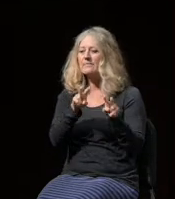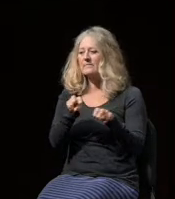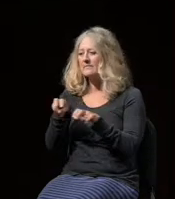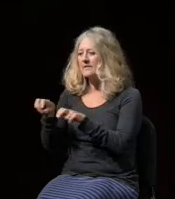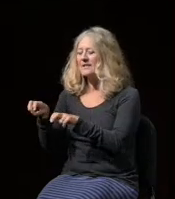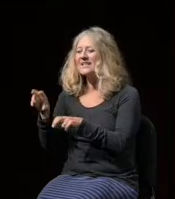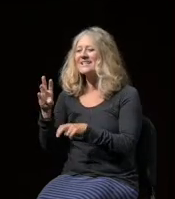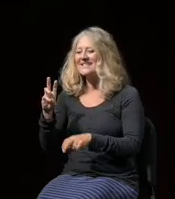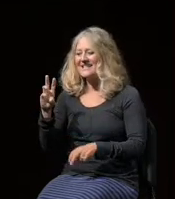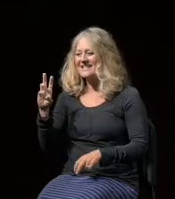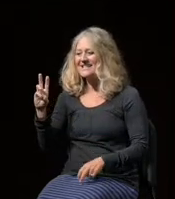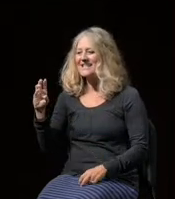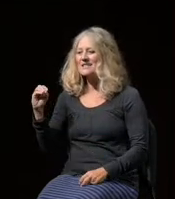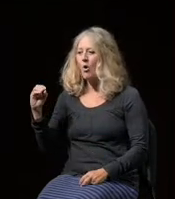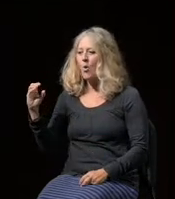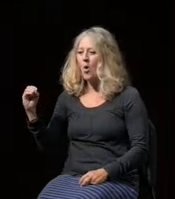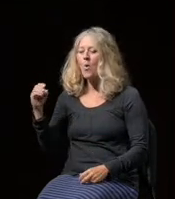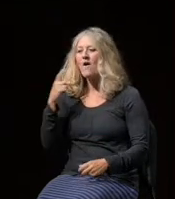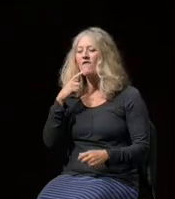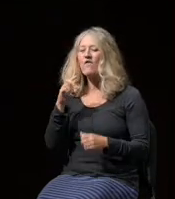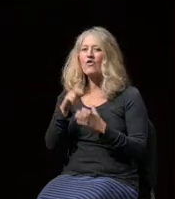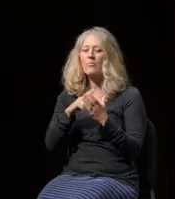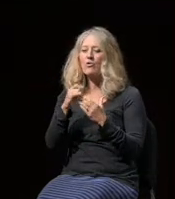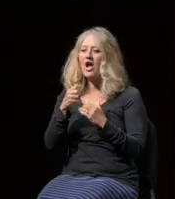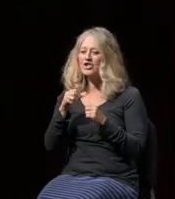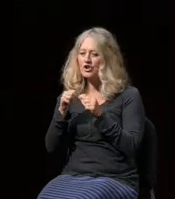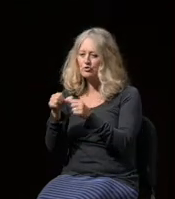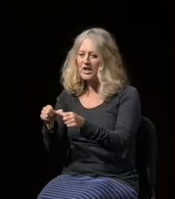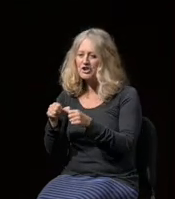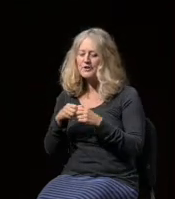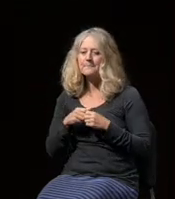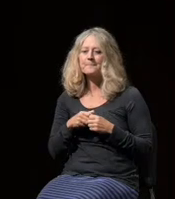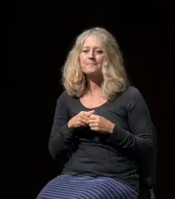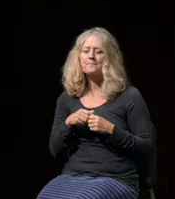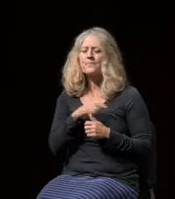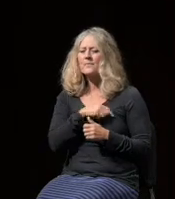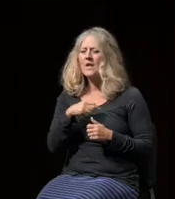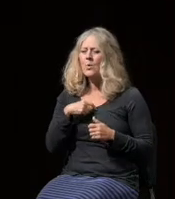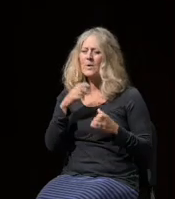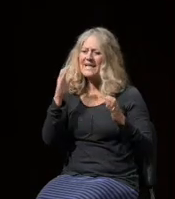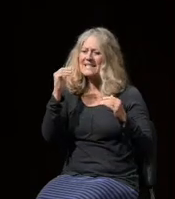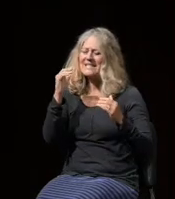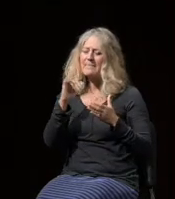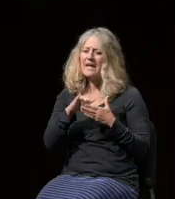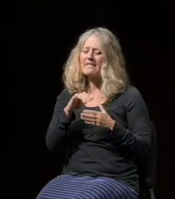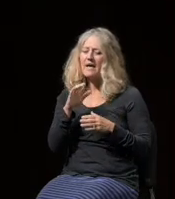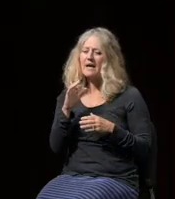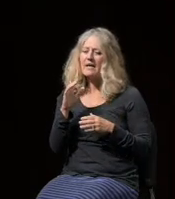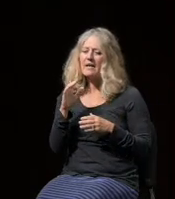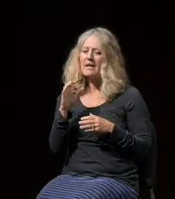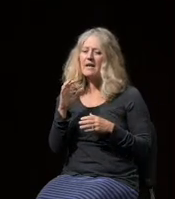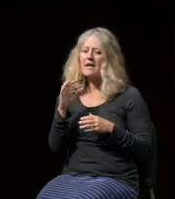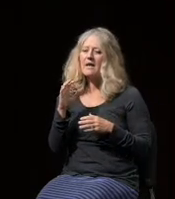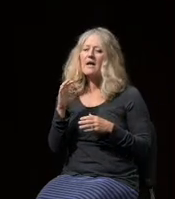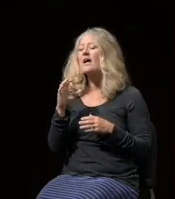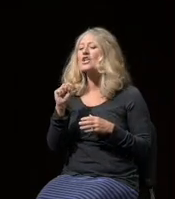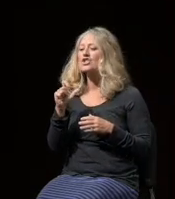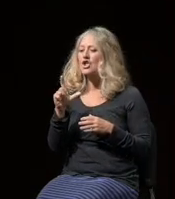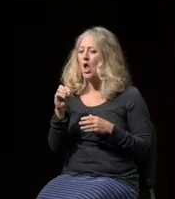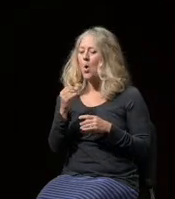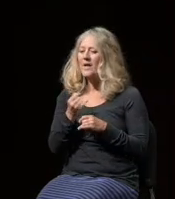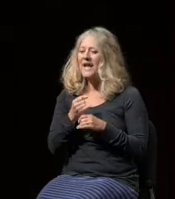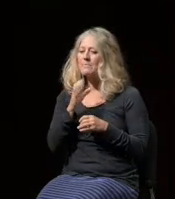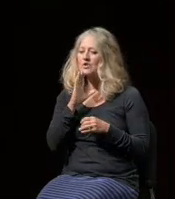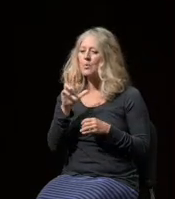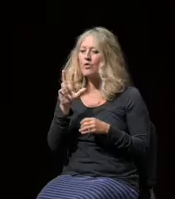in 6600 for the project duration. We expect that the SLO Campus Center is going to be a